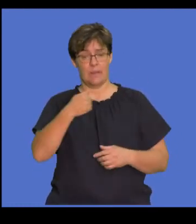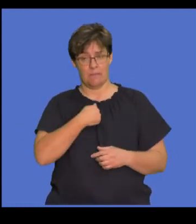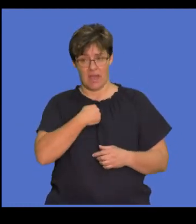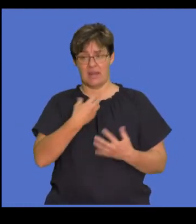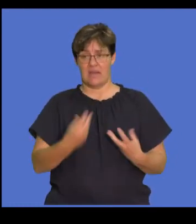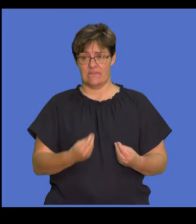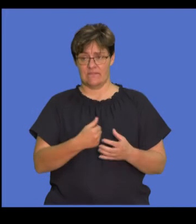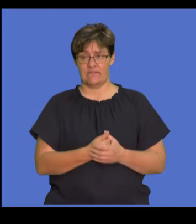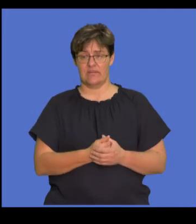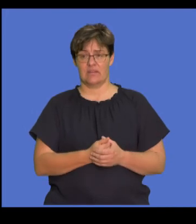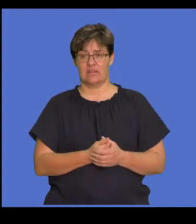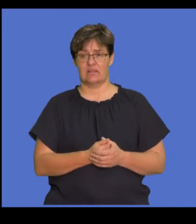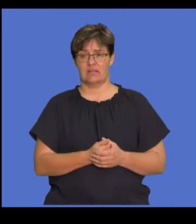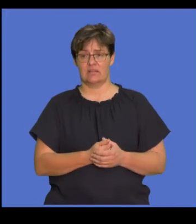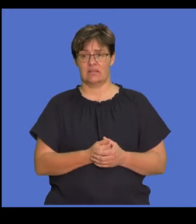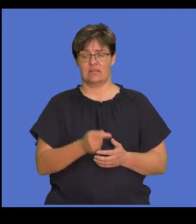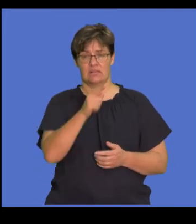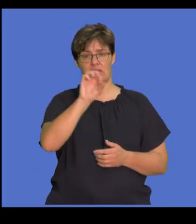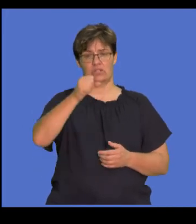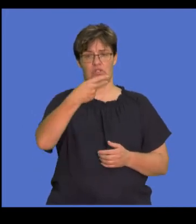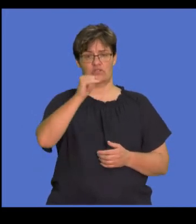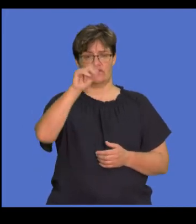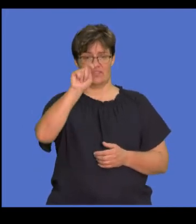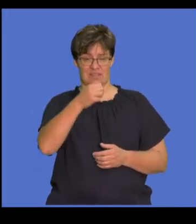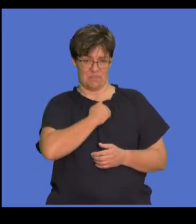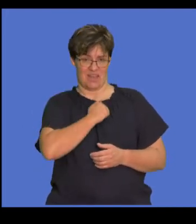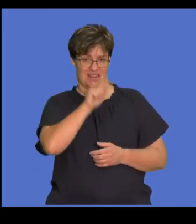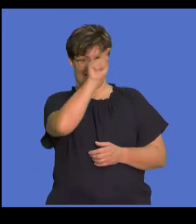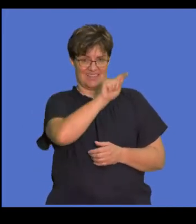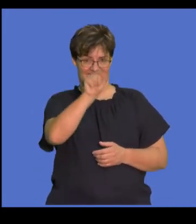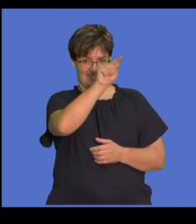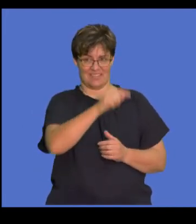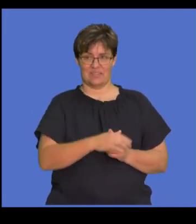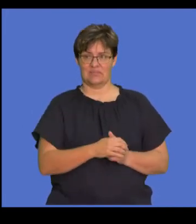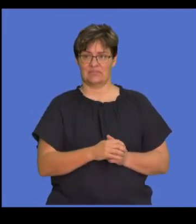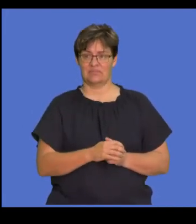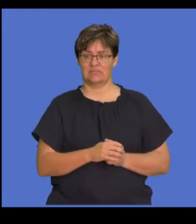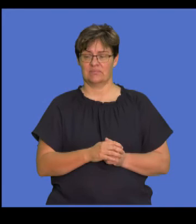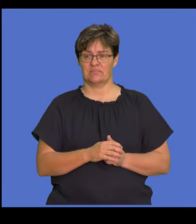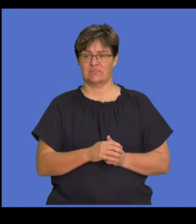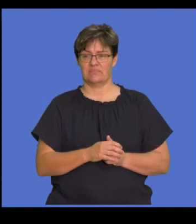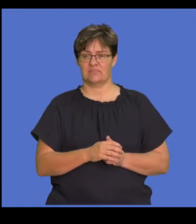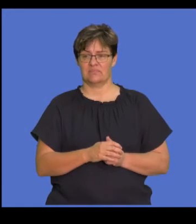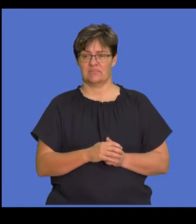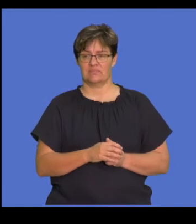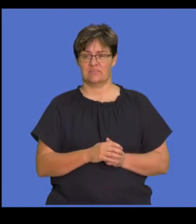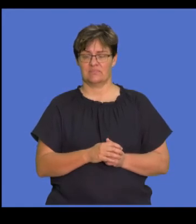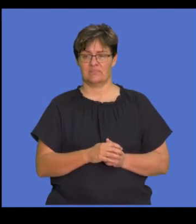my calculator that I'm having on the board here, it's shift, as you can see that button that I have there.